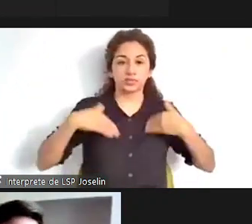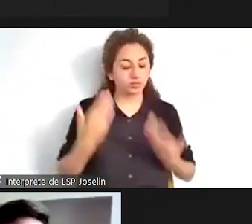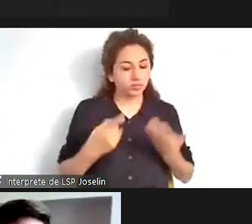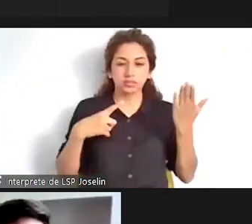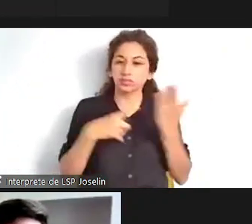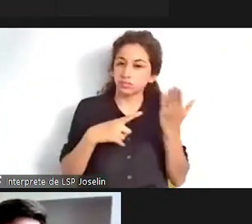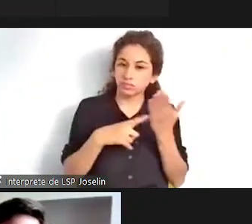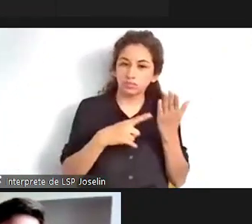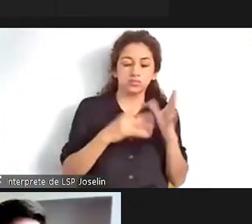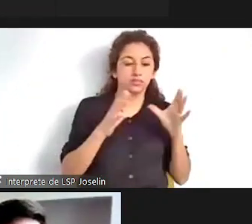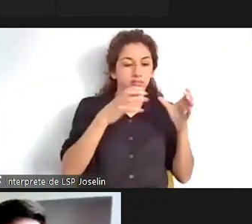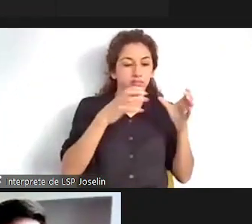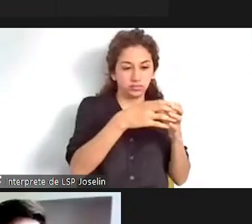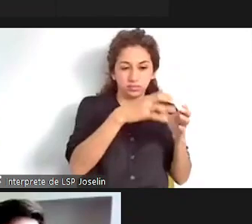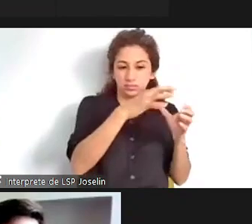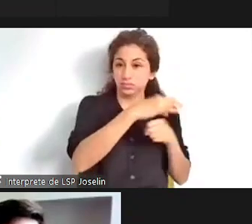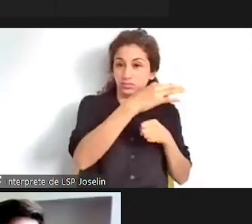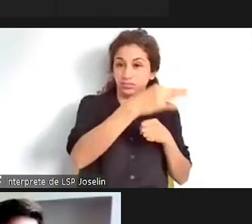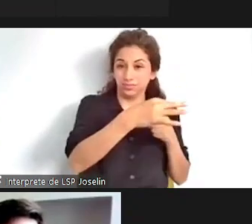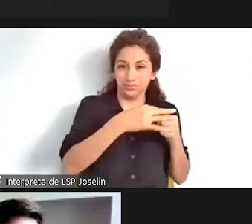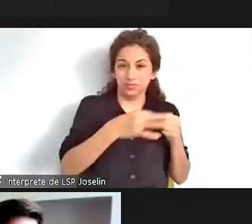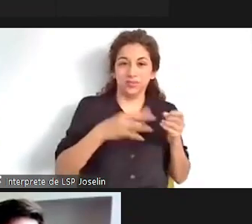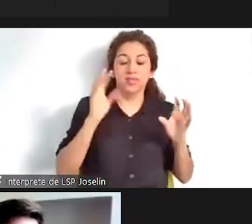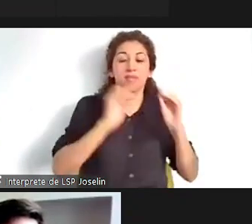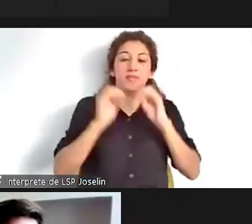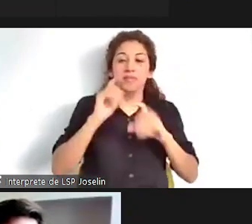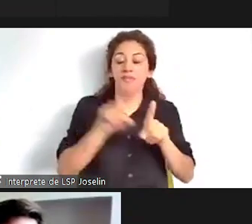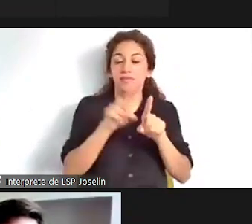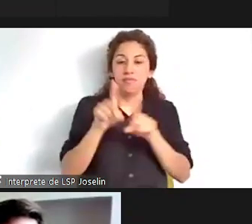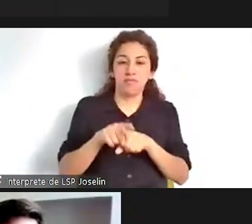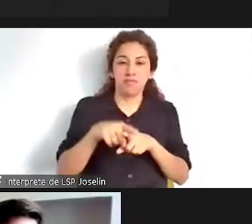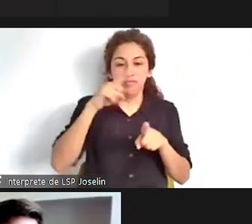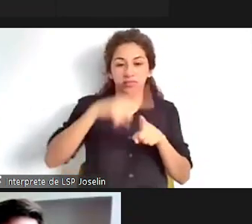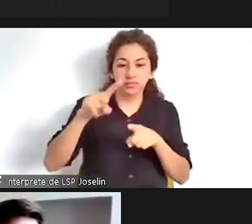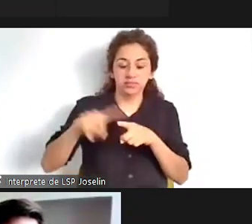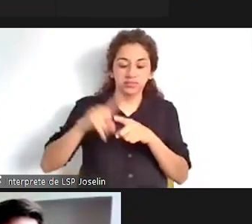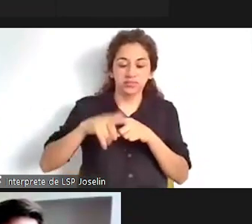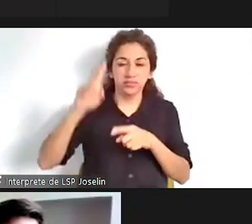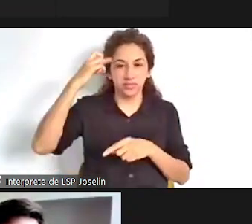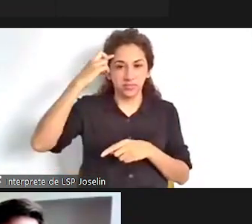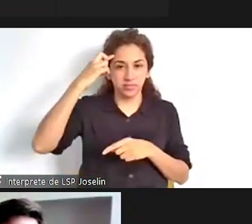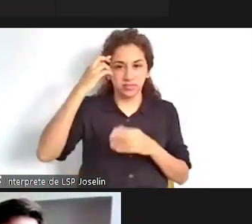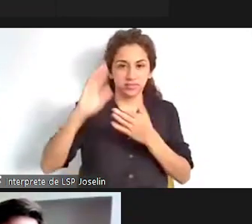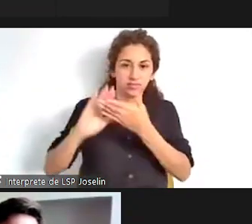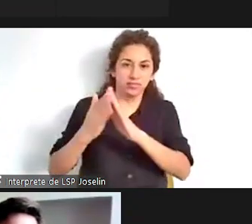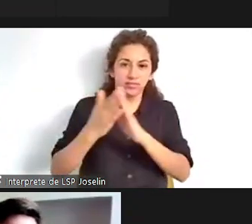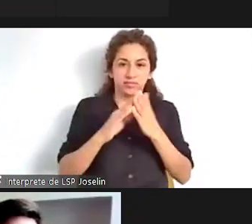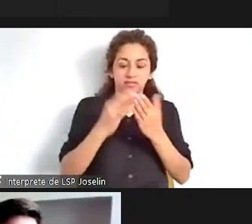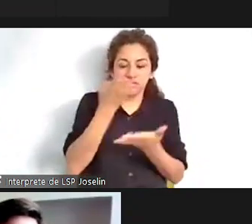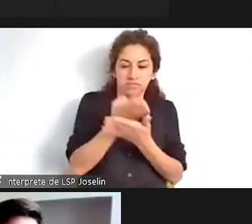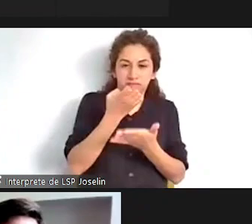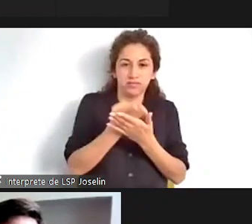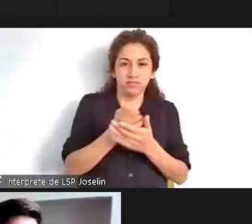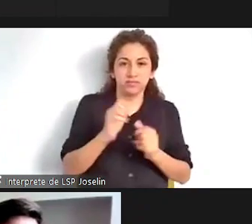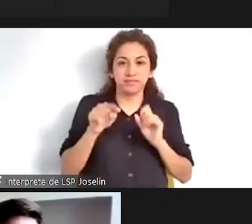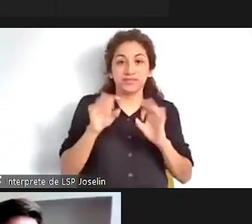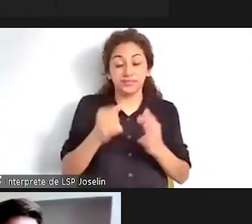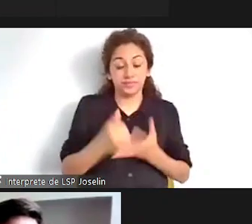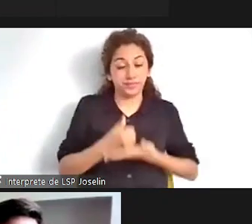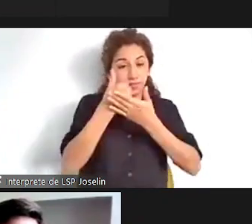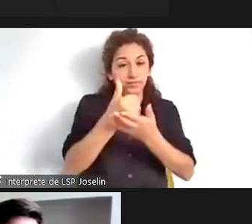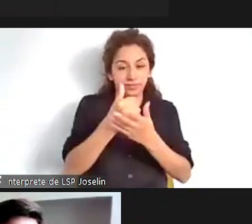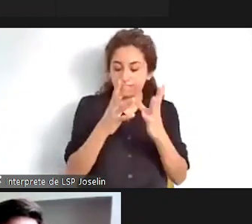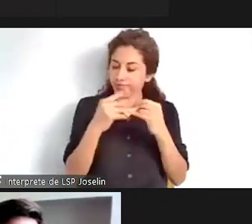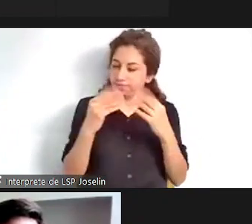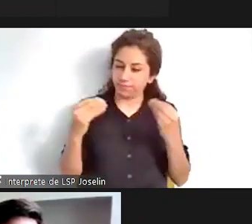subjects on the responsible conduct a business responsible conduct and we can also speak about different